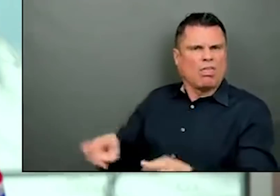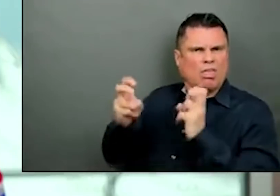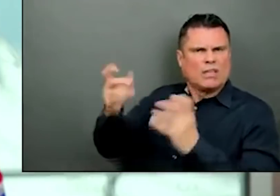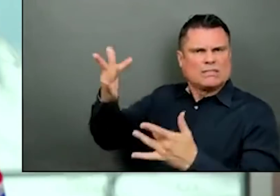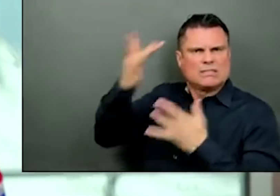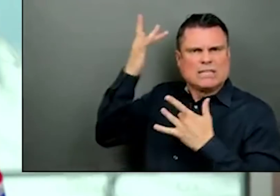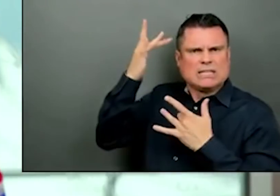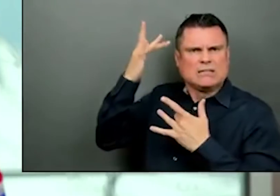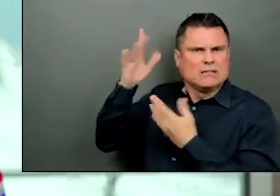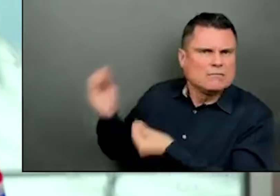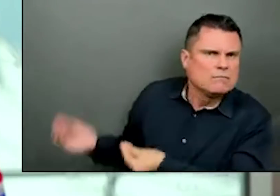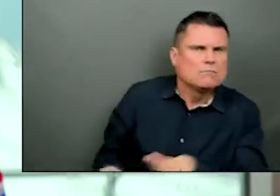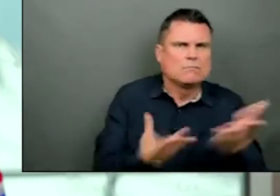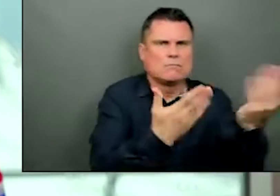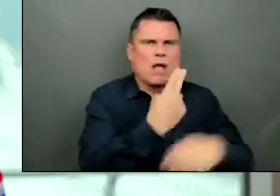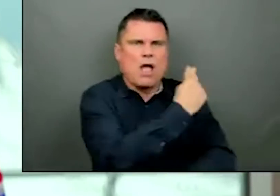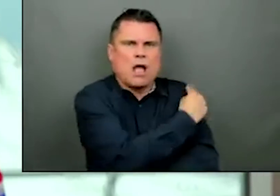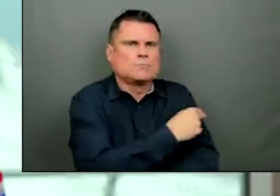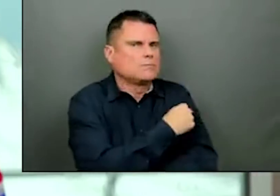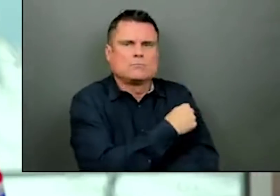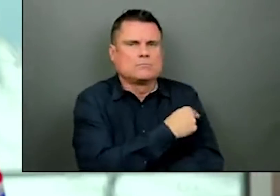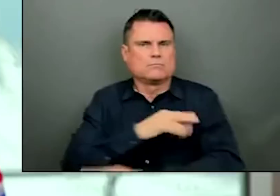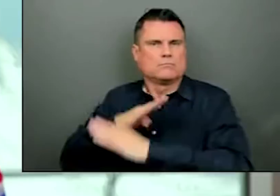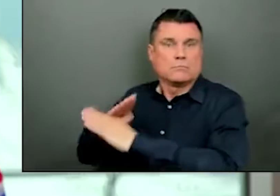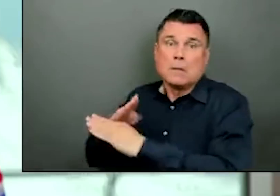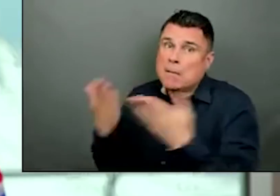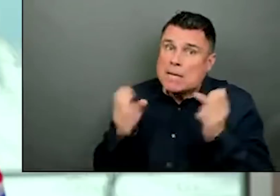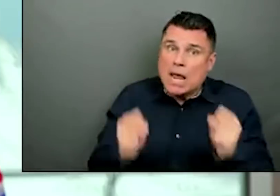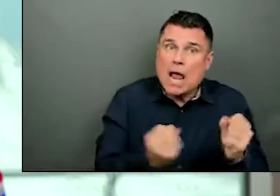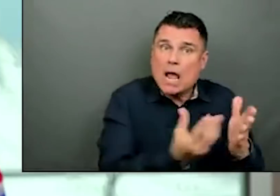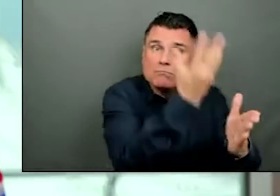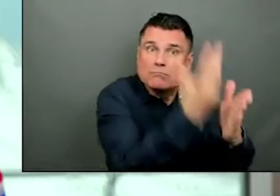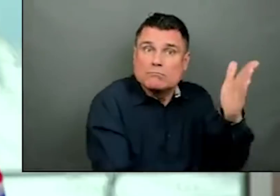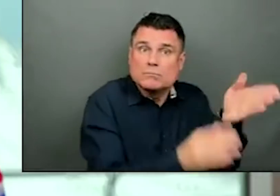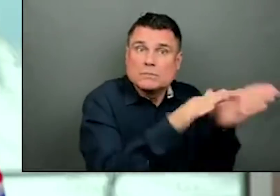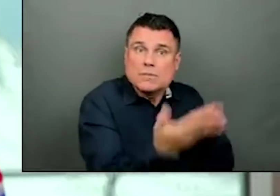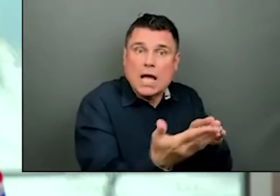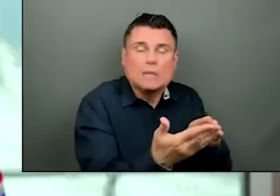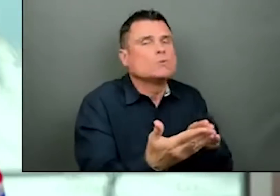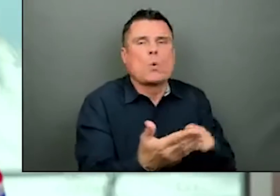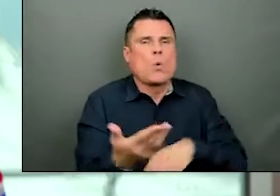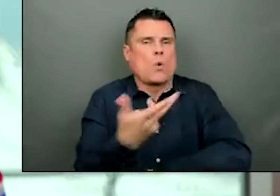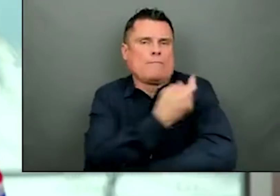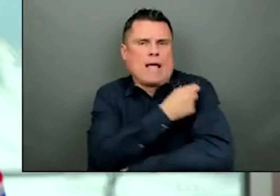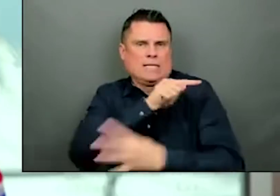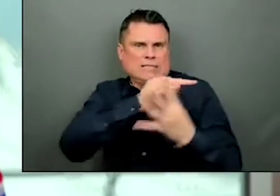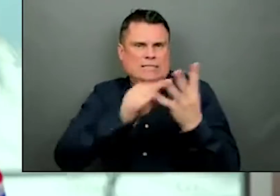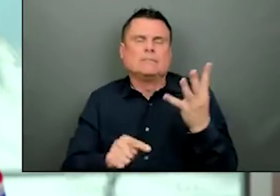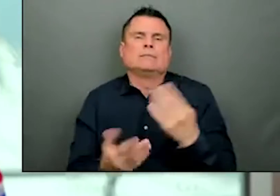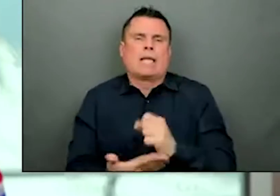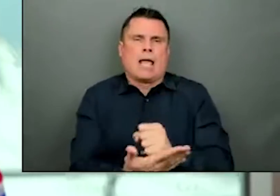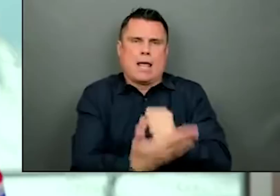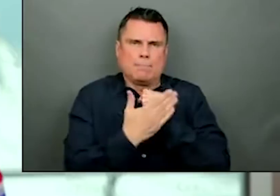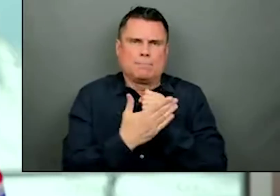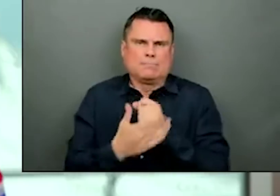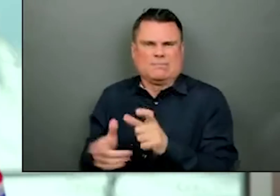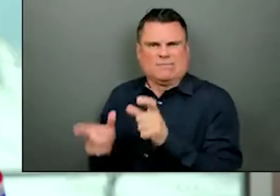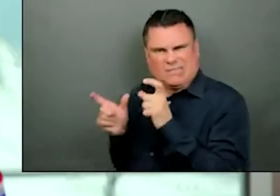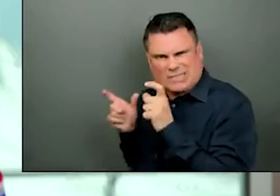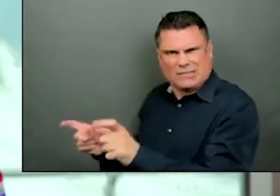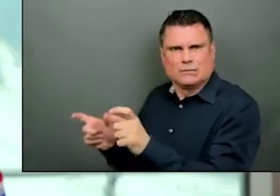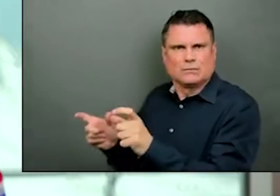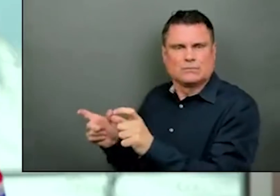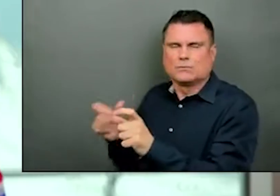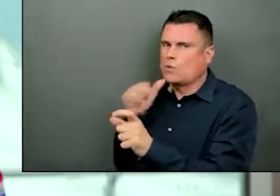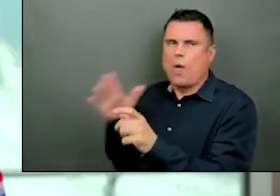even milder symptoms in people as well. And importantly for us, we've learned from the real world experience